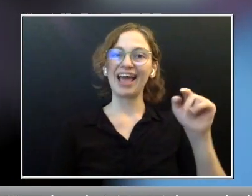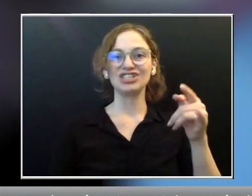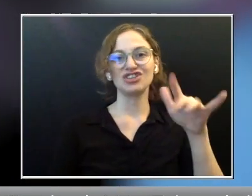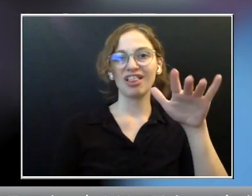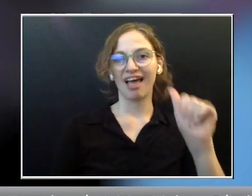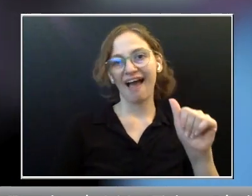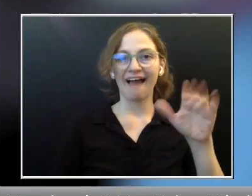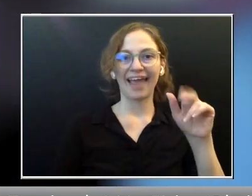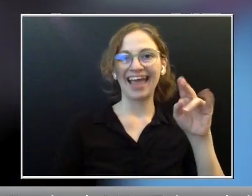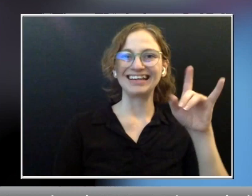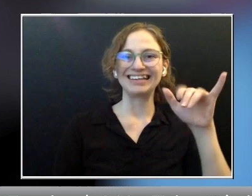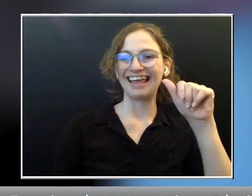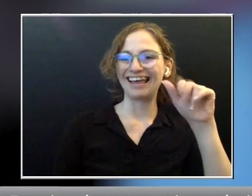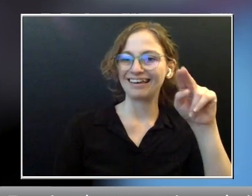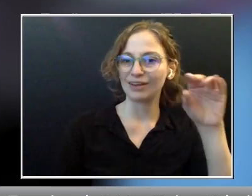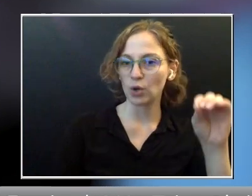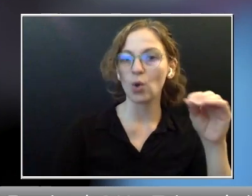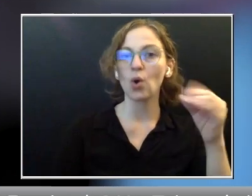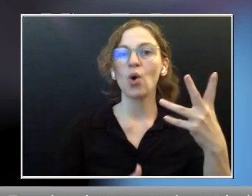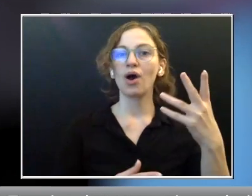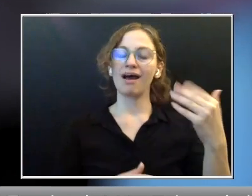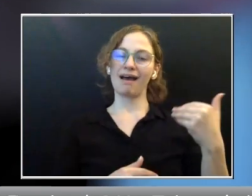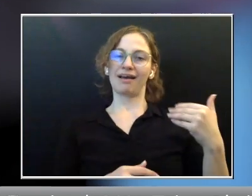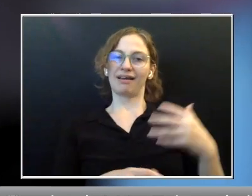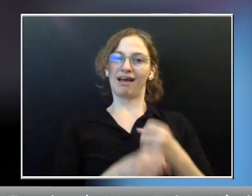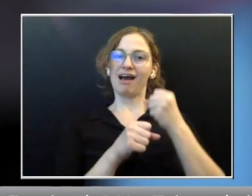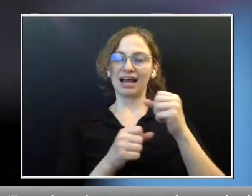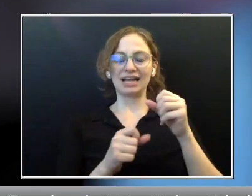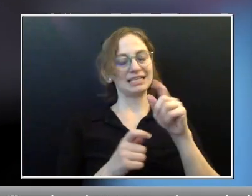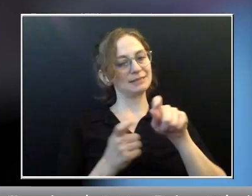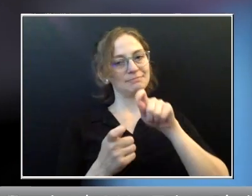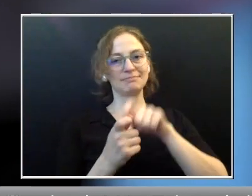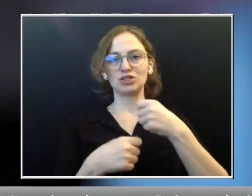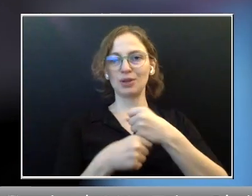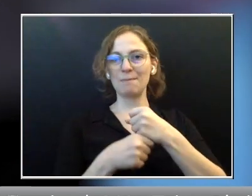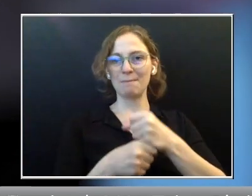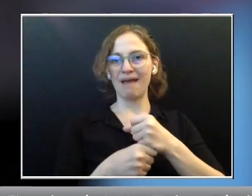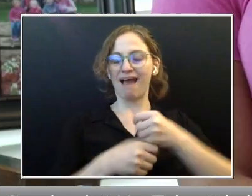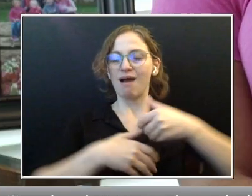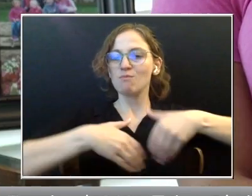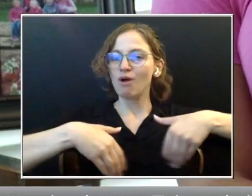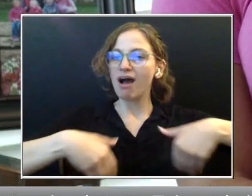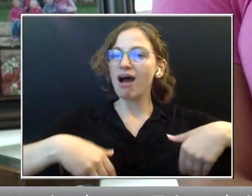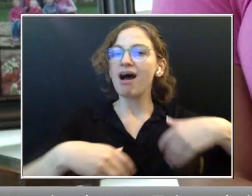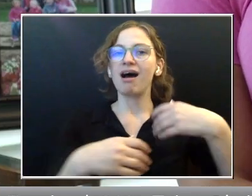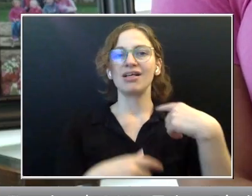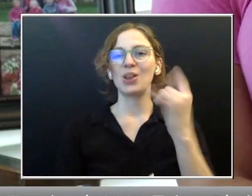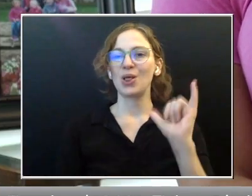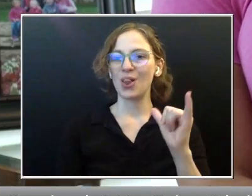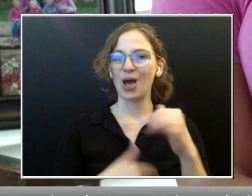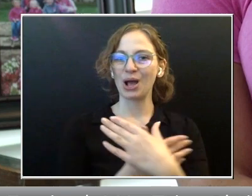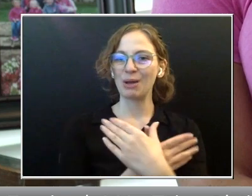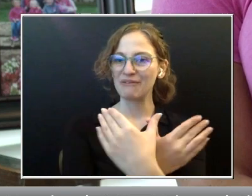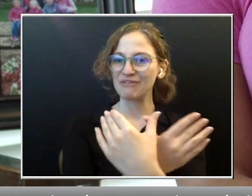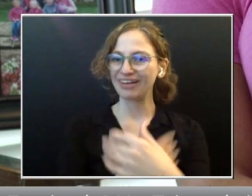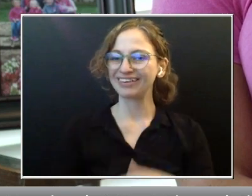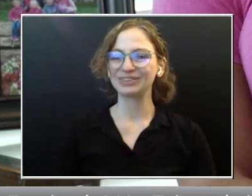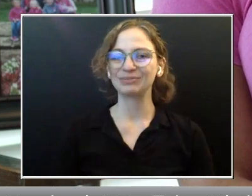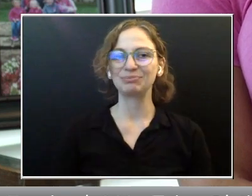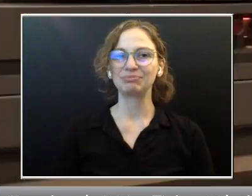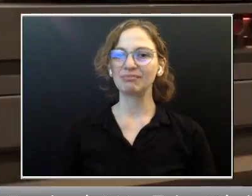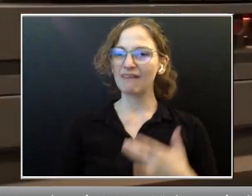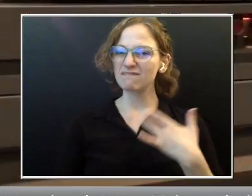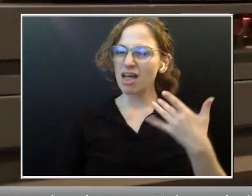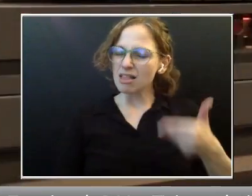monarch butterfly bra at Art Bra KC, a fundraiser for breast cancer. I just had a gut feeling like something